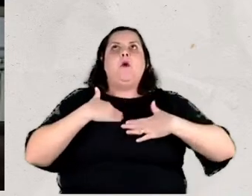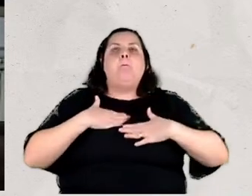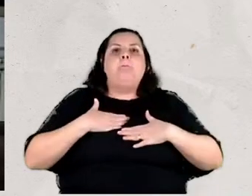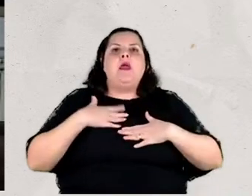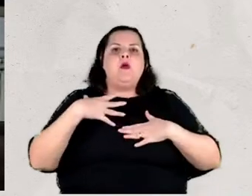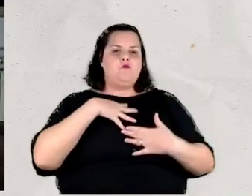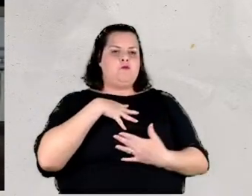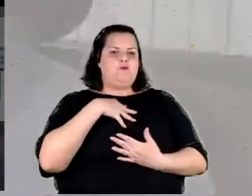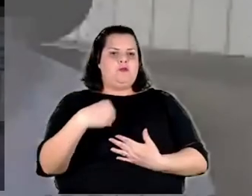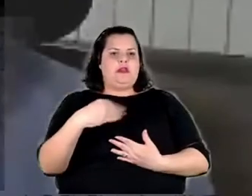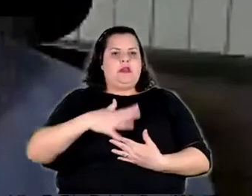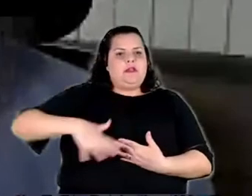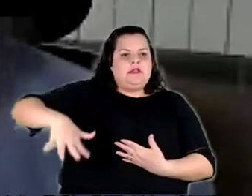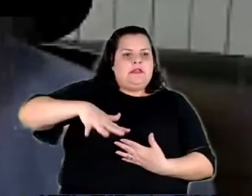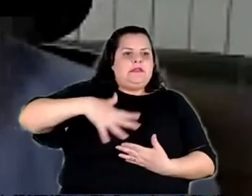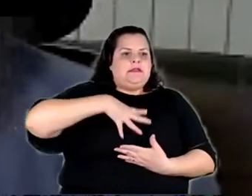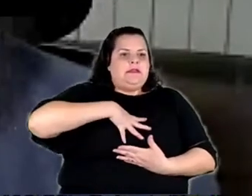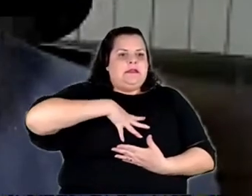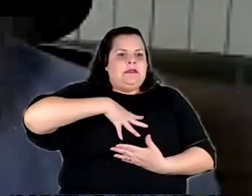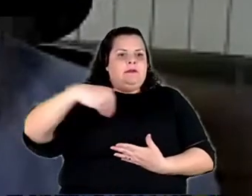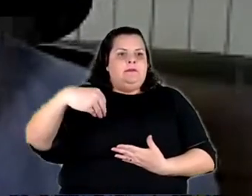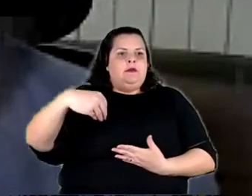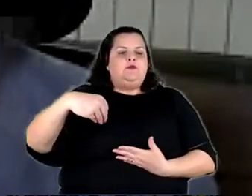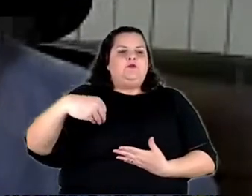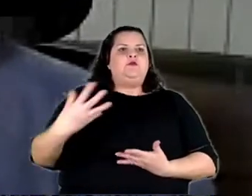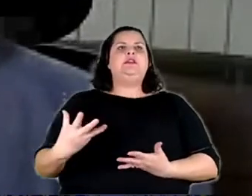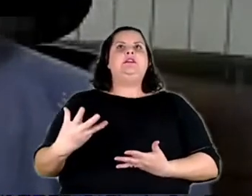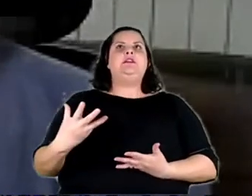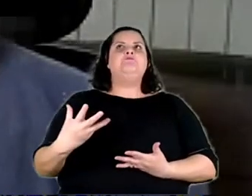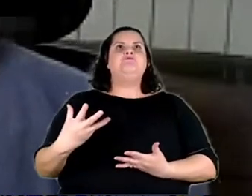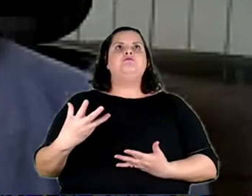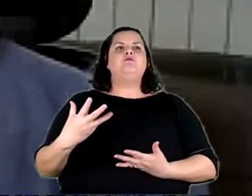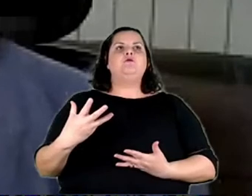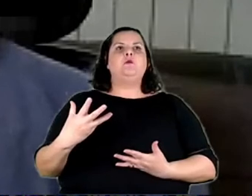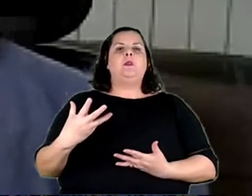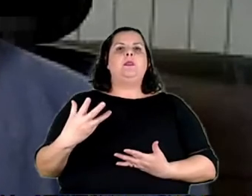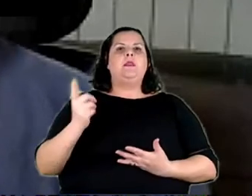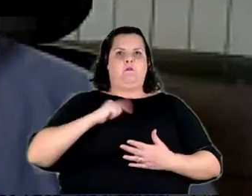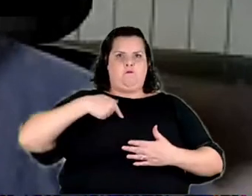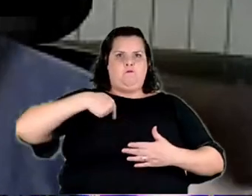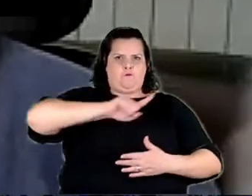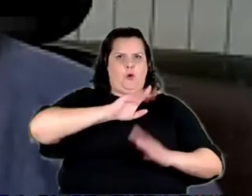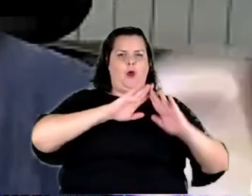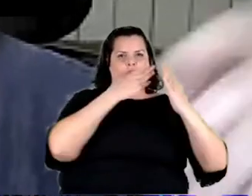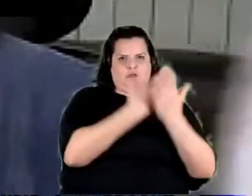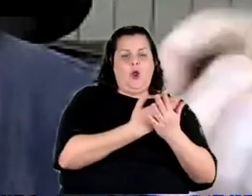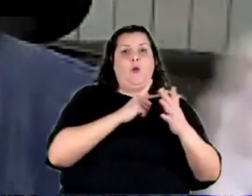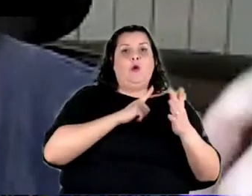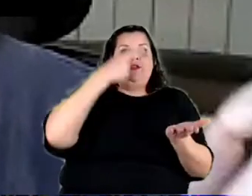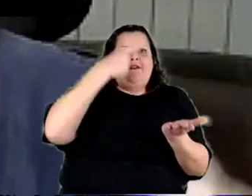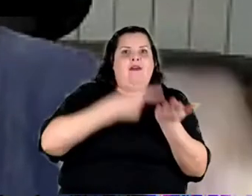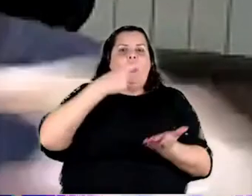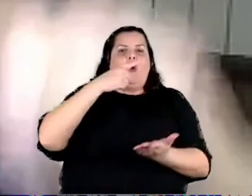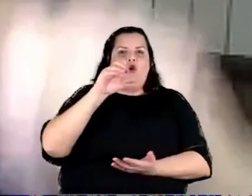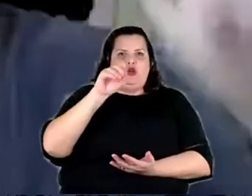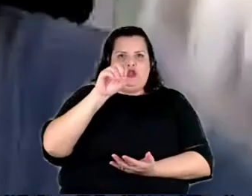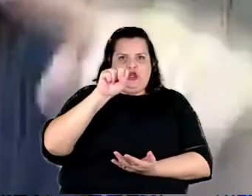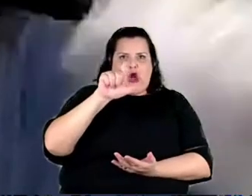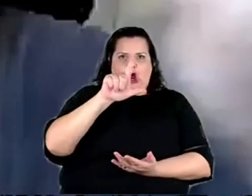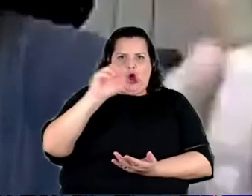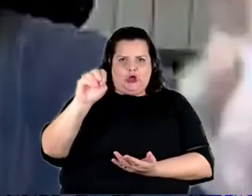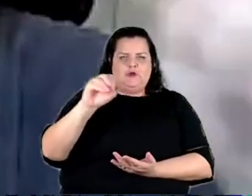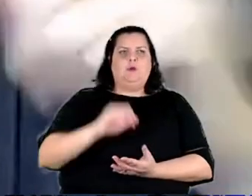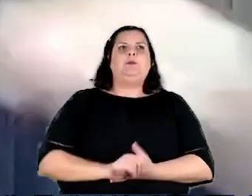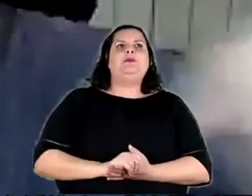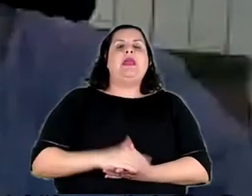the Oslo years. I remember, you know, my daughter would come home from kindergarten waving a little peace flag with a